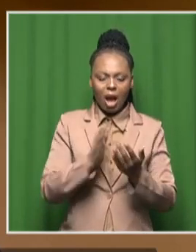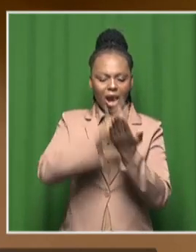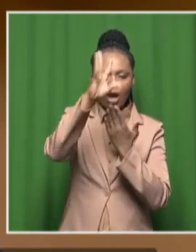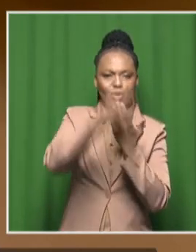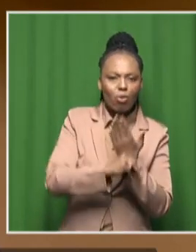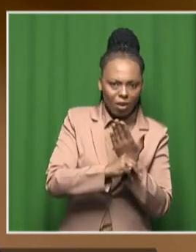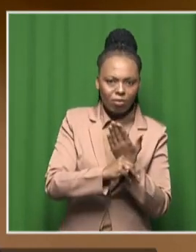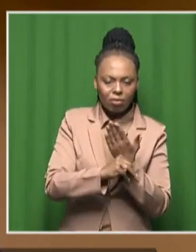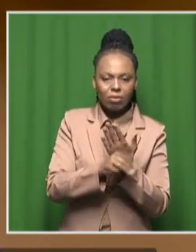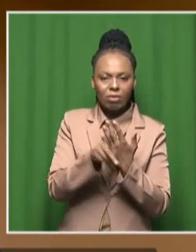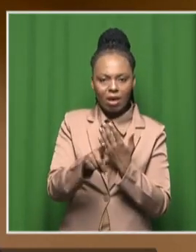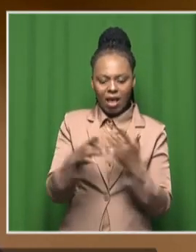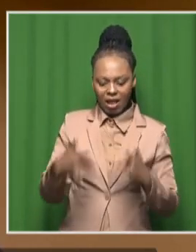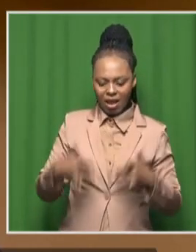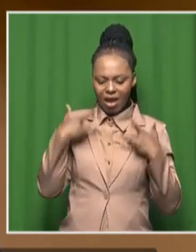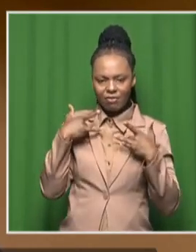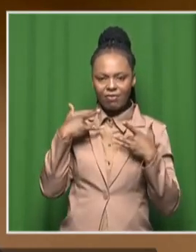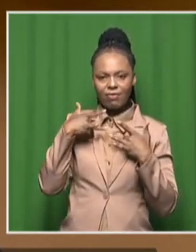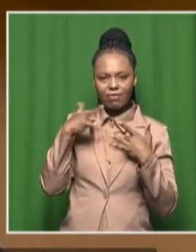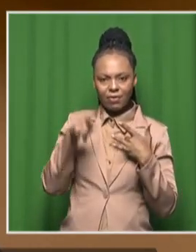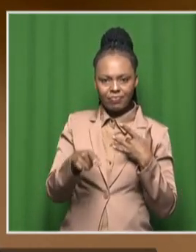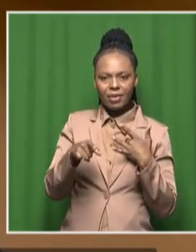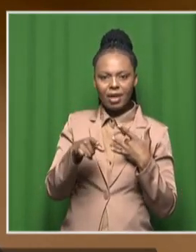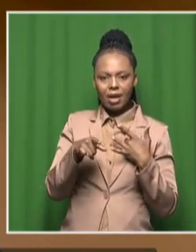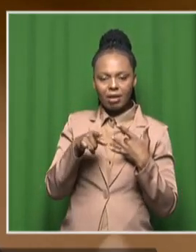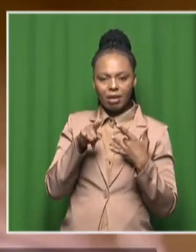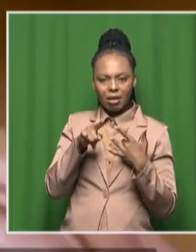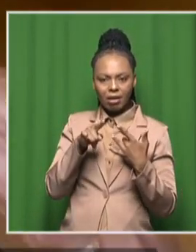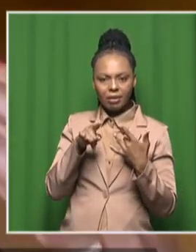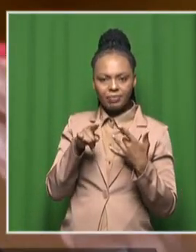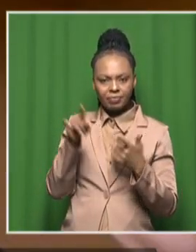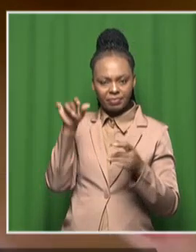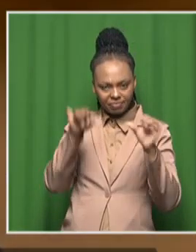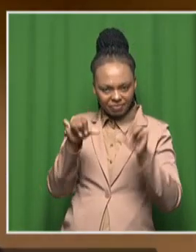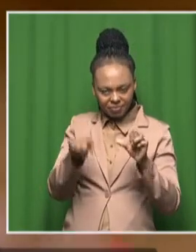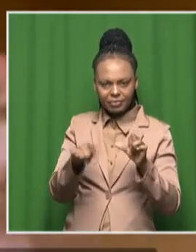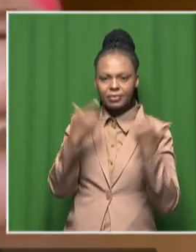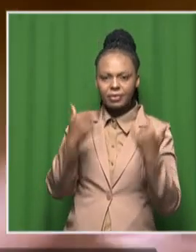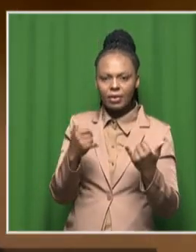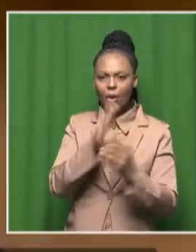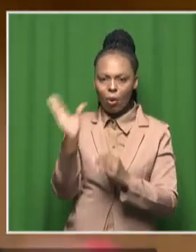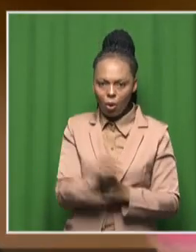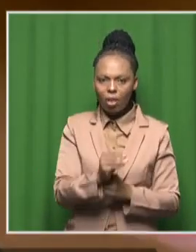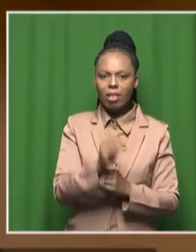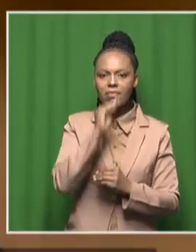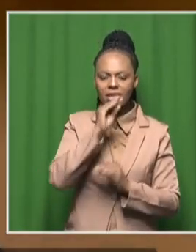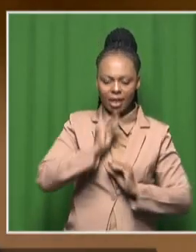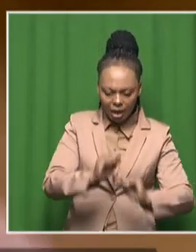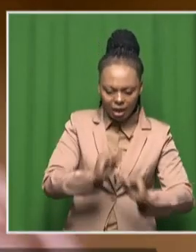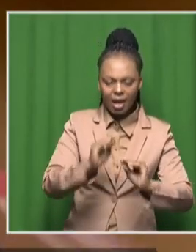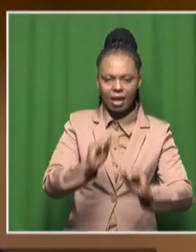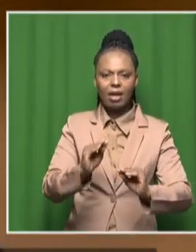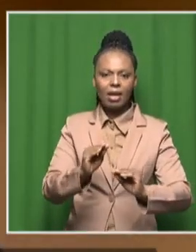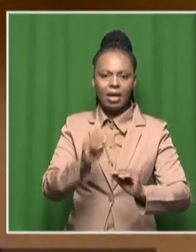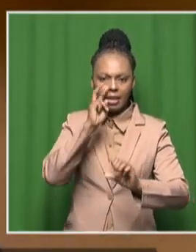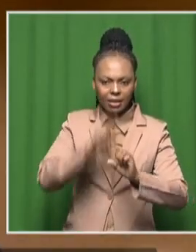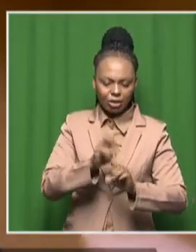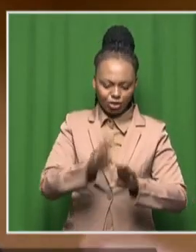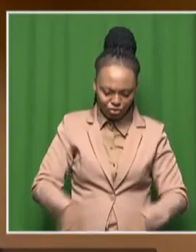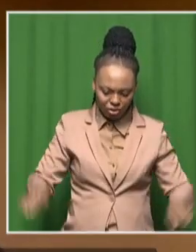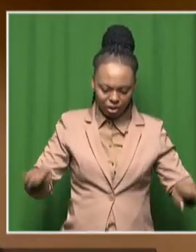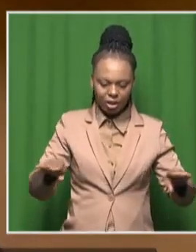life orientation. Every one of our children should be engaged around the issue of who are